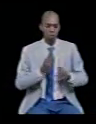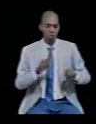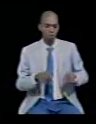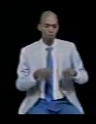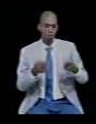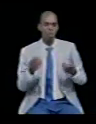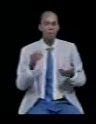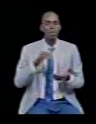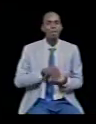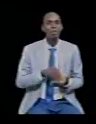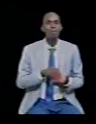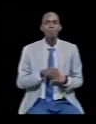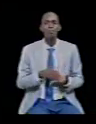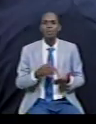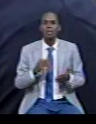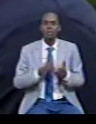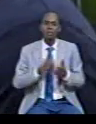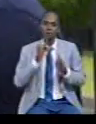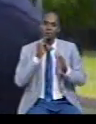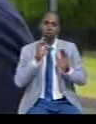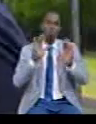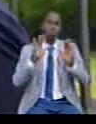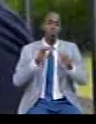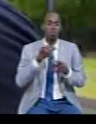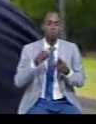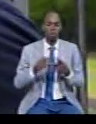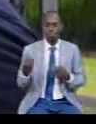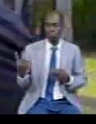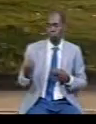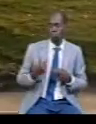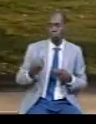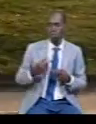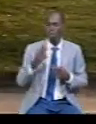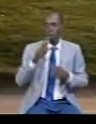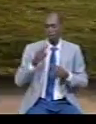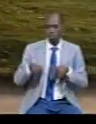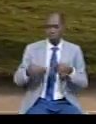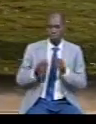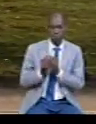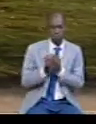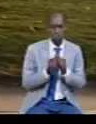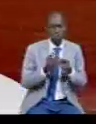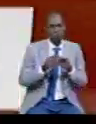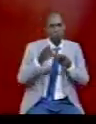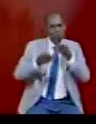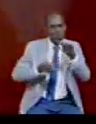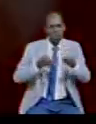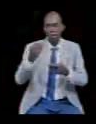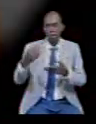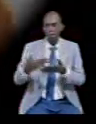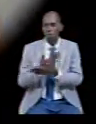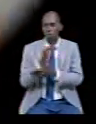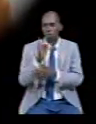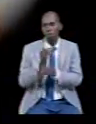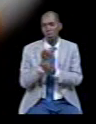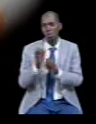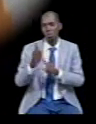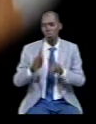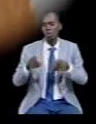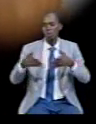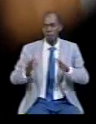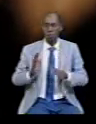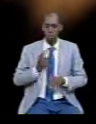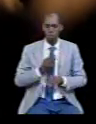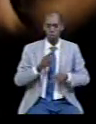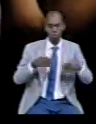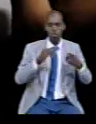again. It's wonderful when two of us can go together to visit those converts. Let us go, not let me